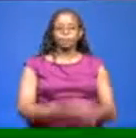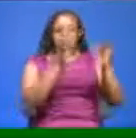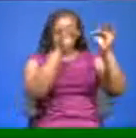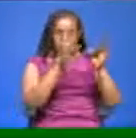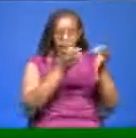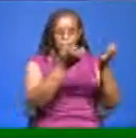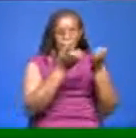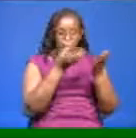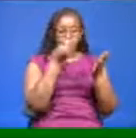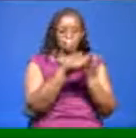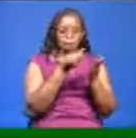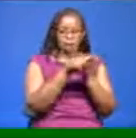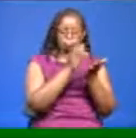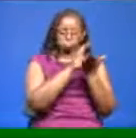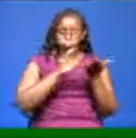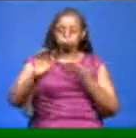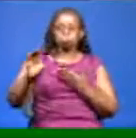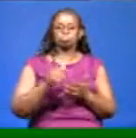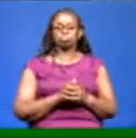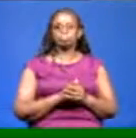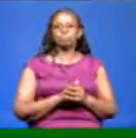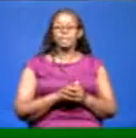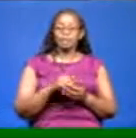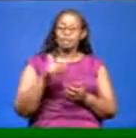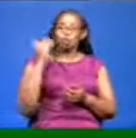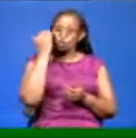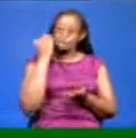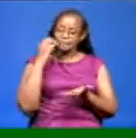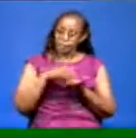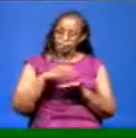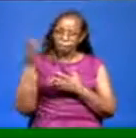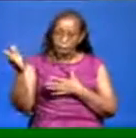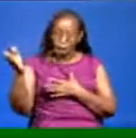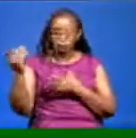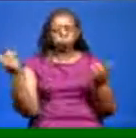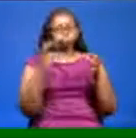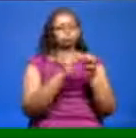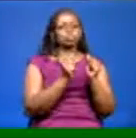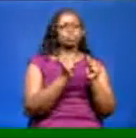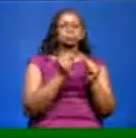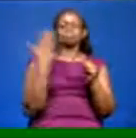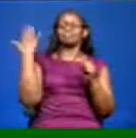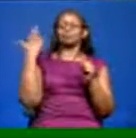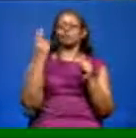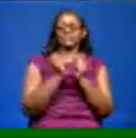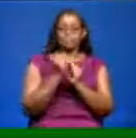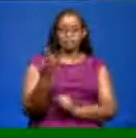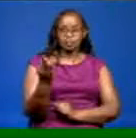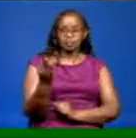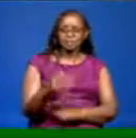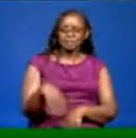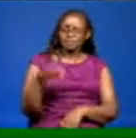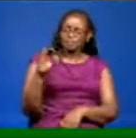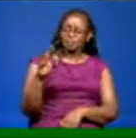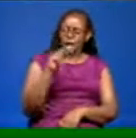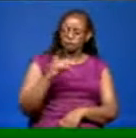is in court is 2013. The CDF of 2015 has nothing to